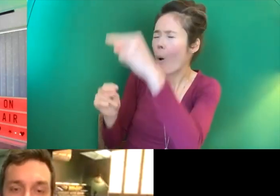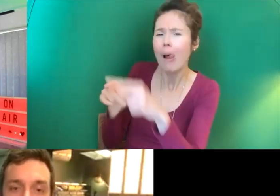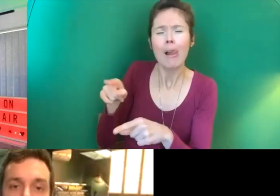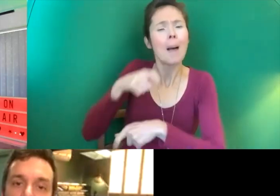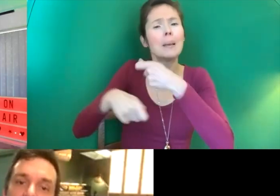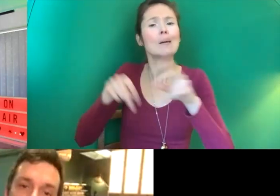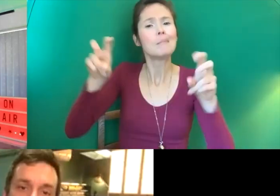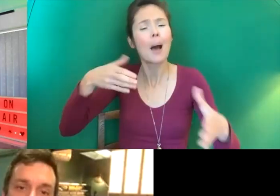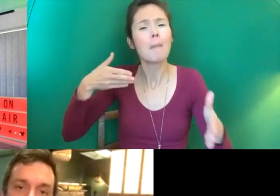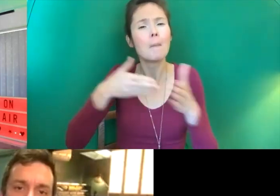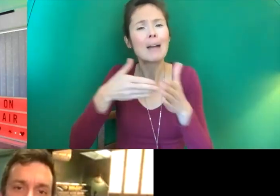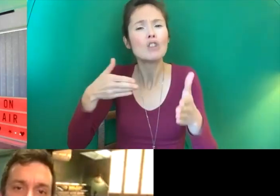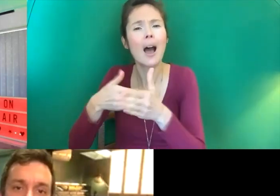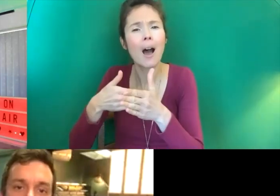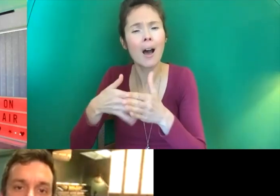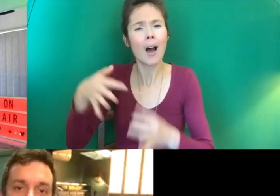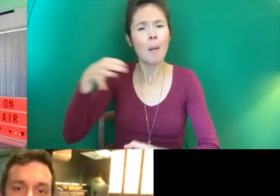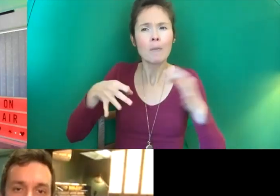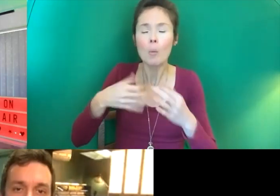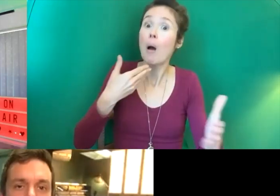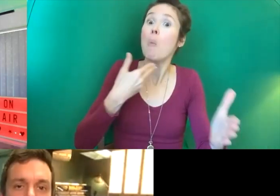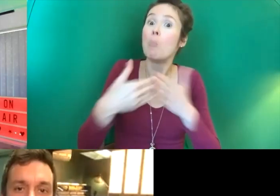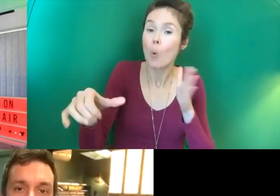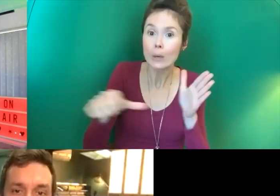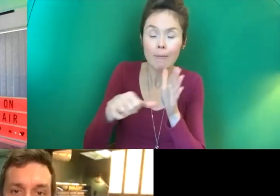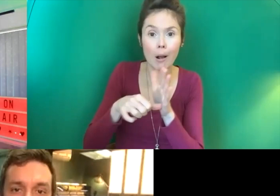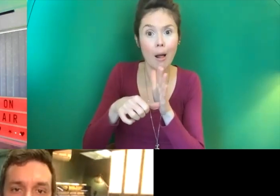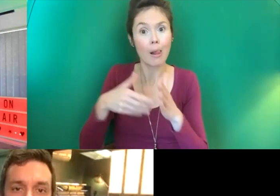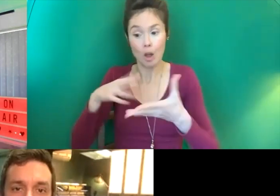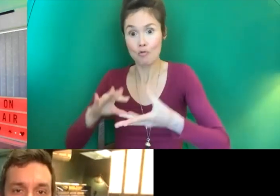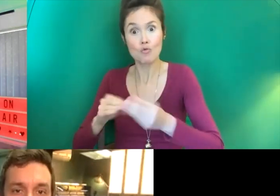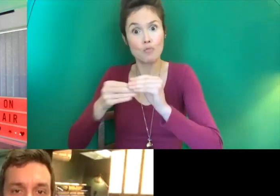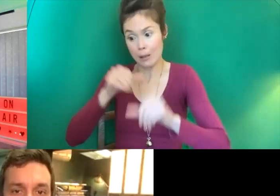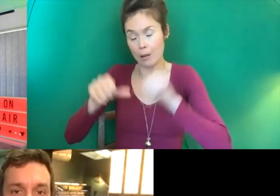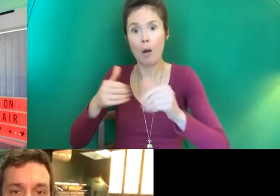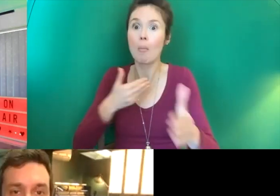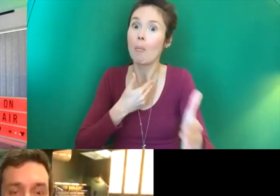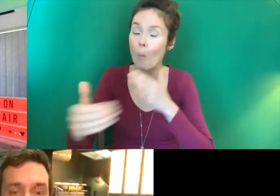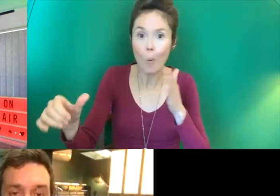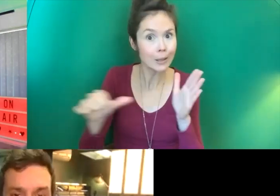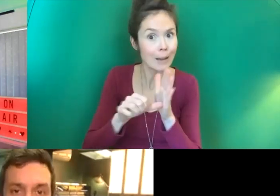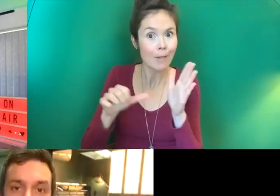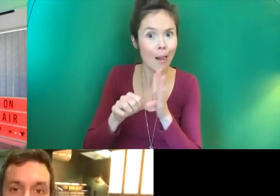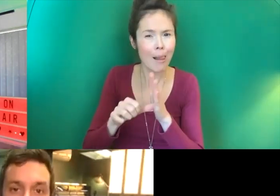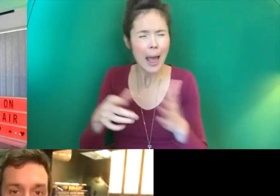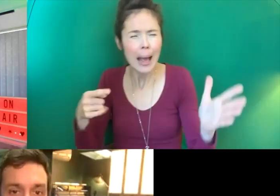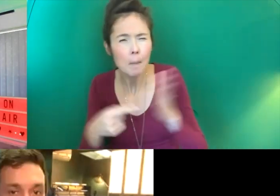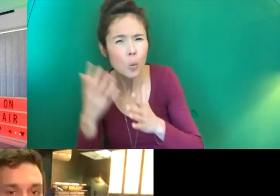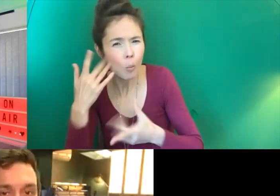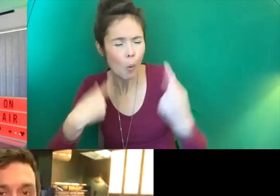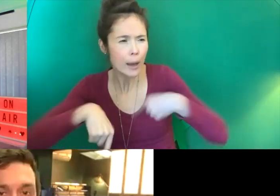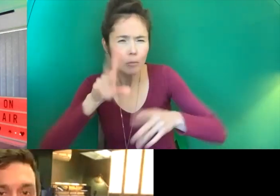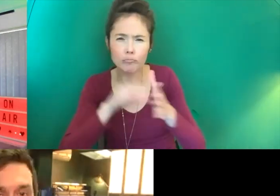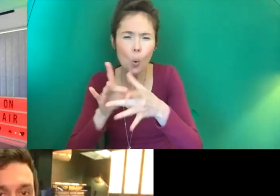performance, it's to the whole creative process and being able to pick up little nuances in people's performances in particular. All of that has been knocked down by